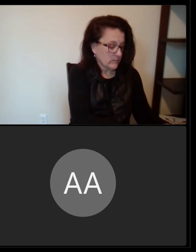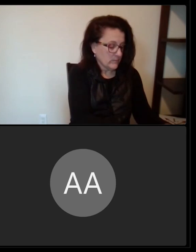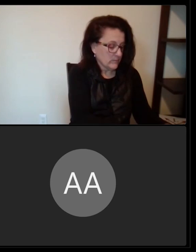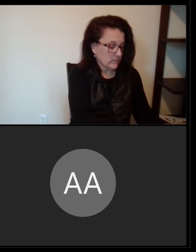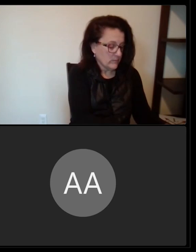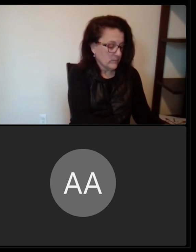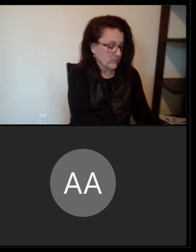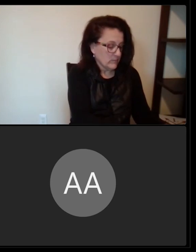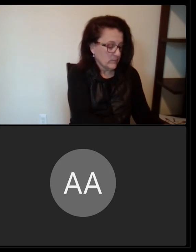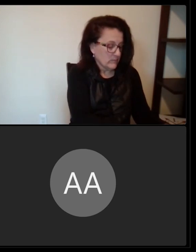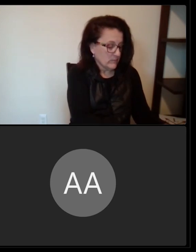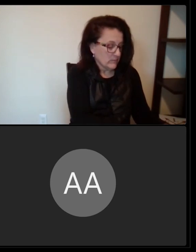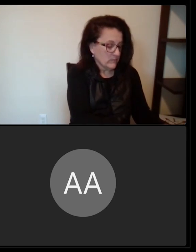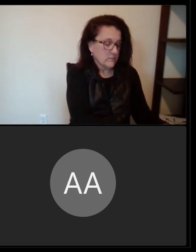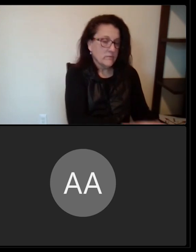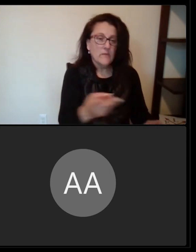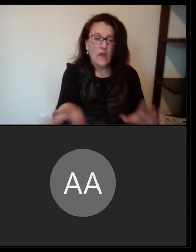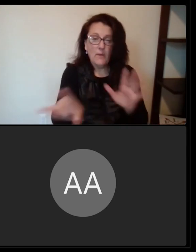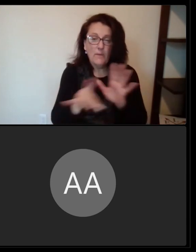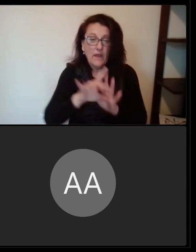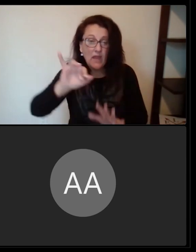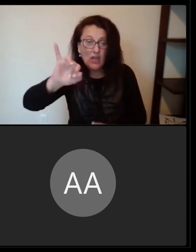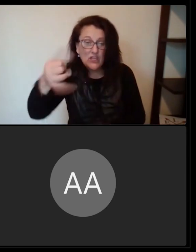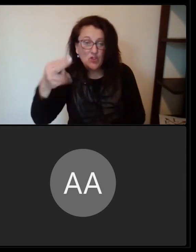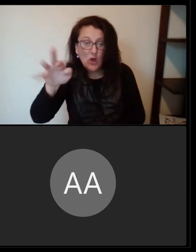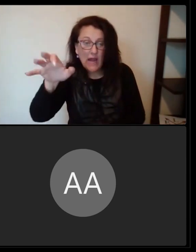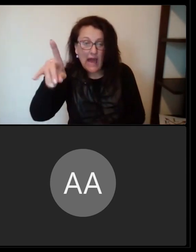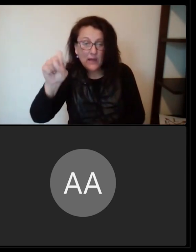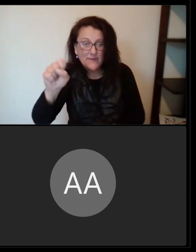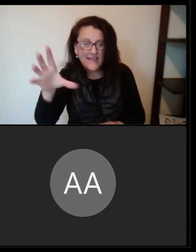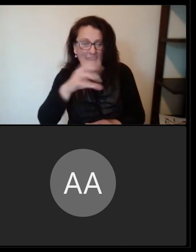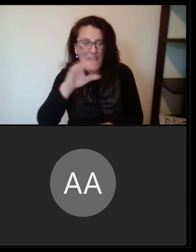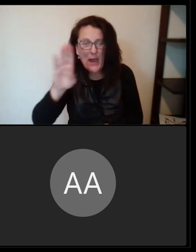As you can see, I selected John Adams and Ben Franklin.